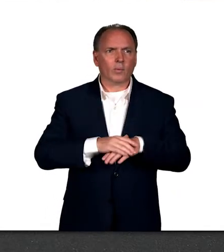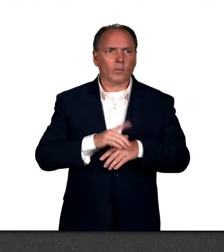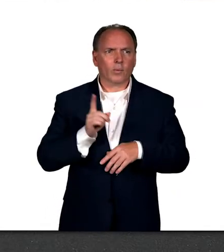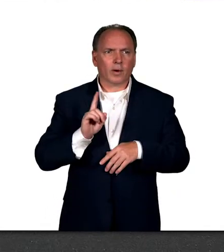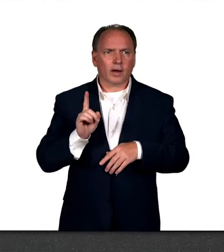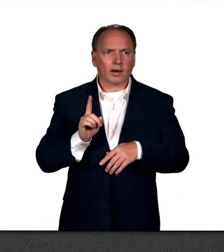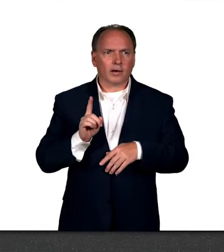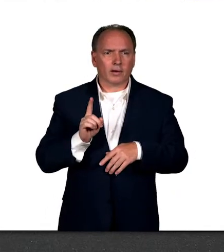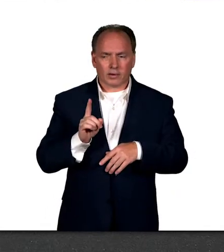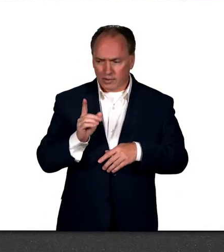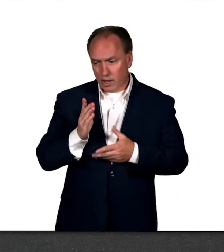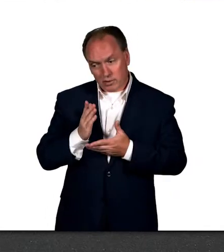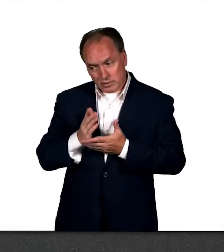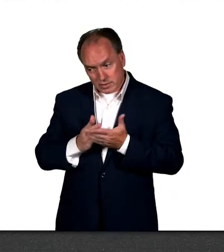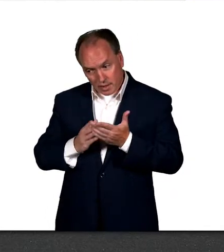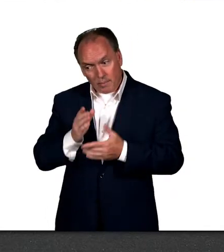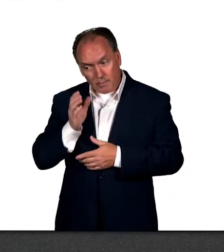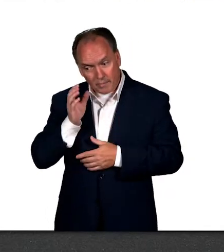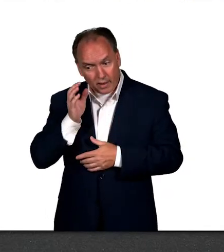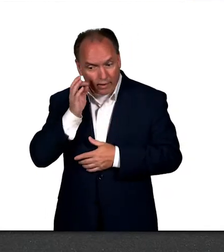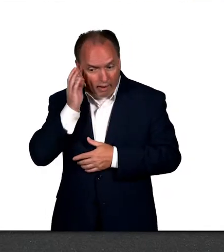There are some cats